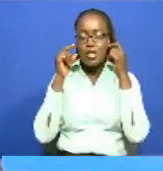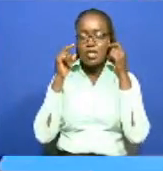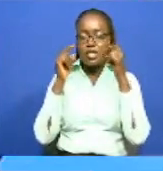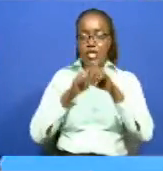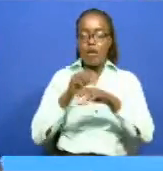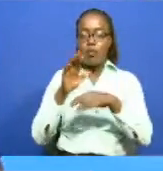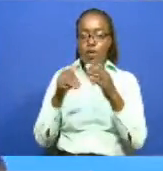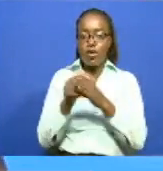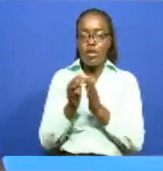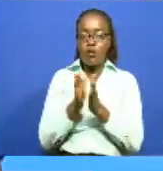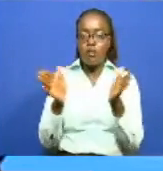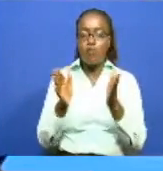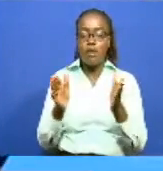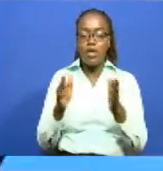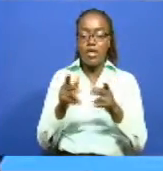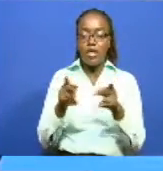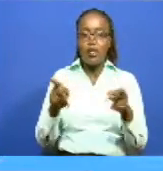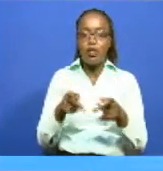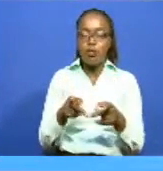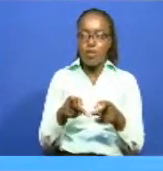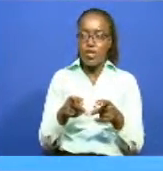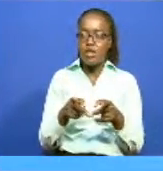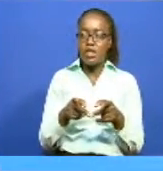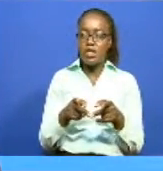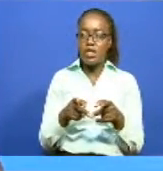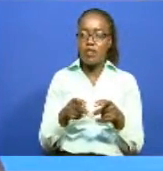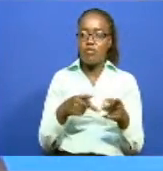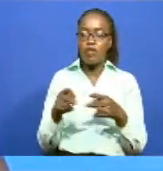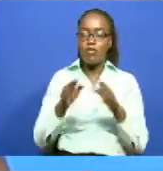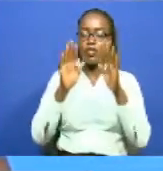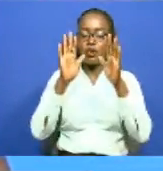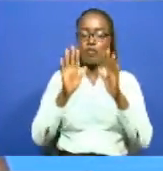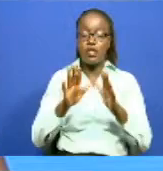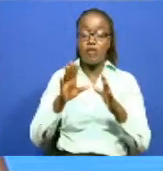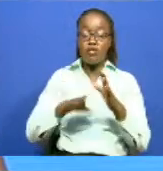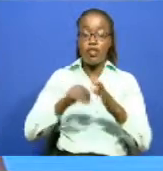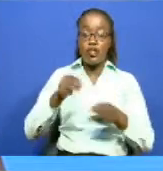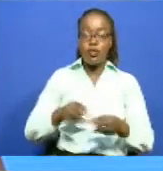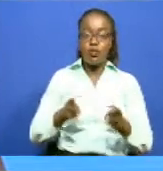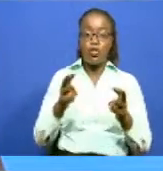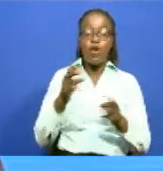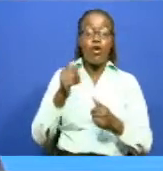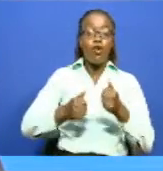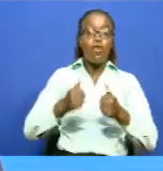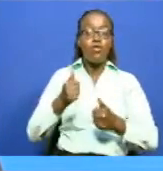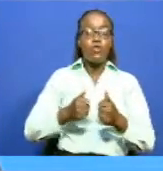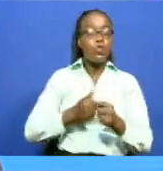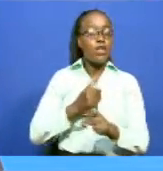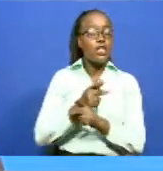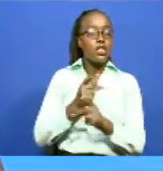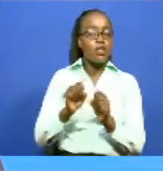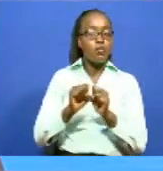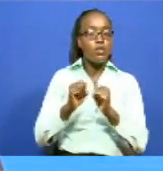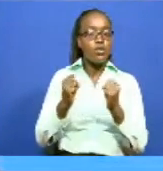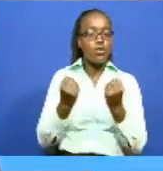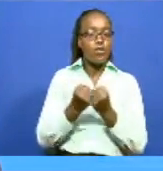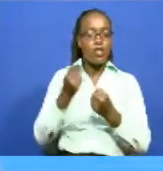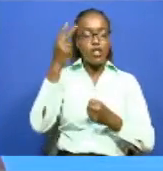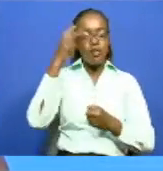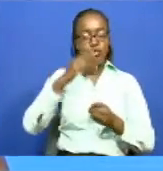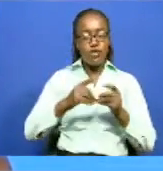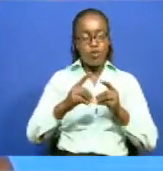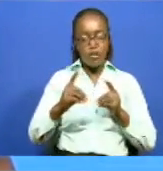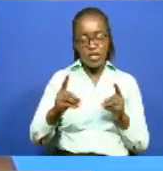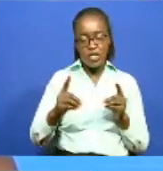times in public places, which remains crucial, and then finding ways of which you can maintain social and physical